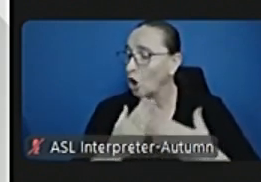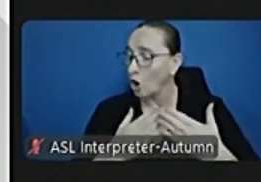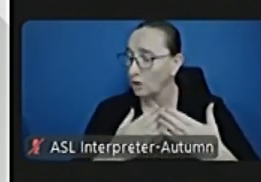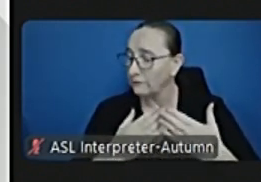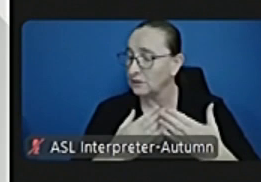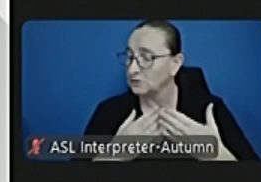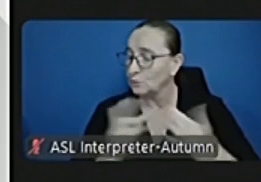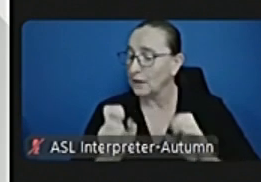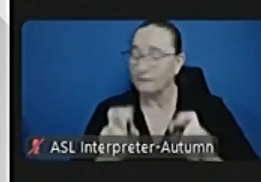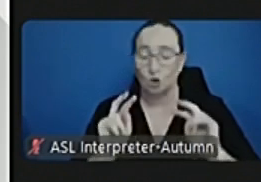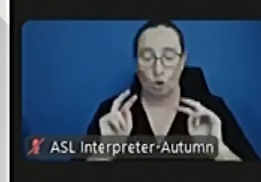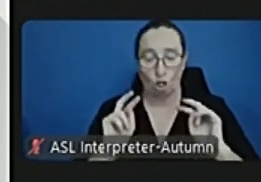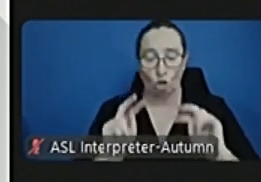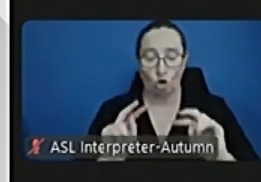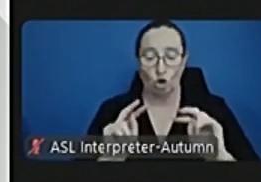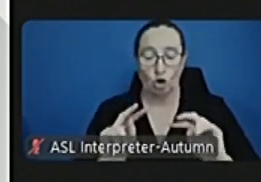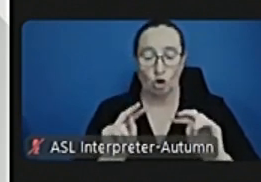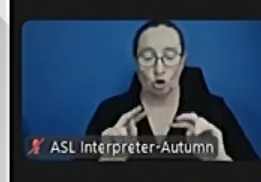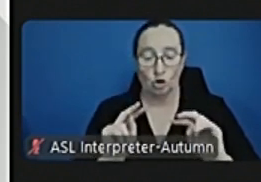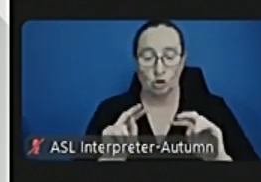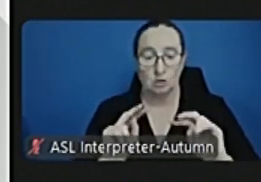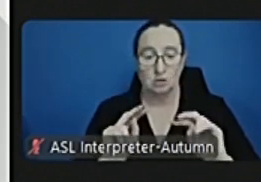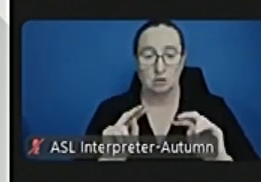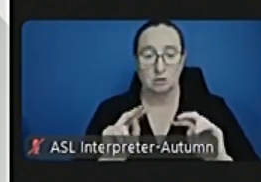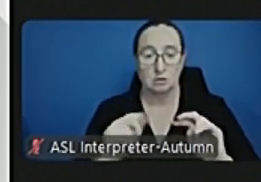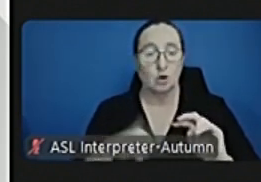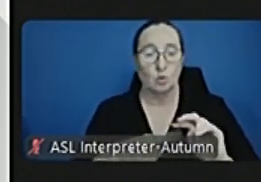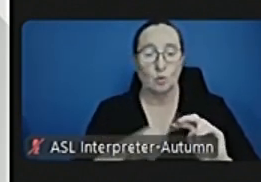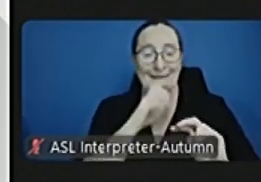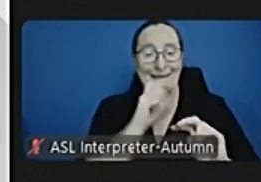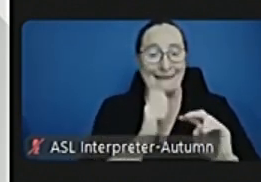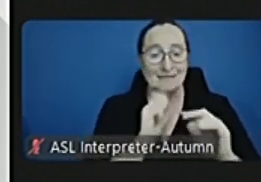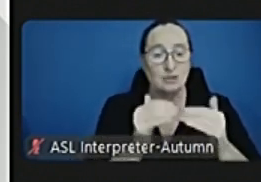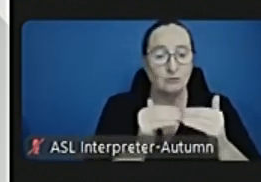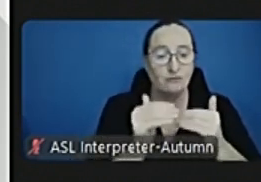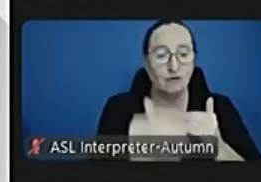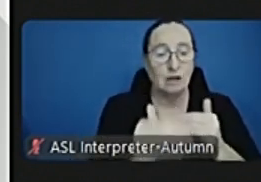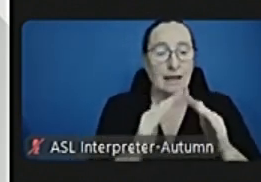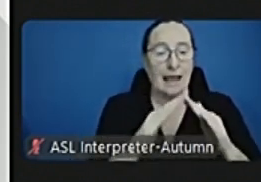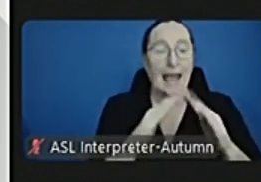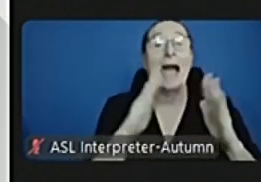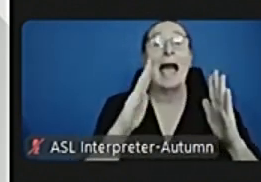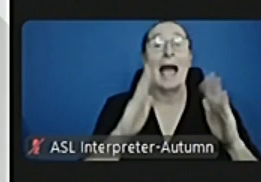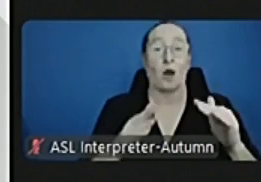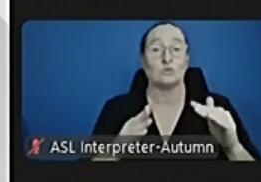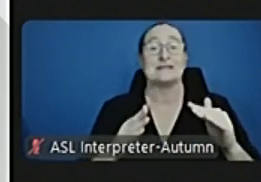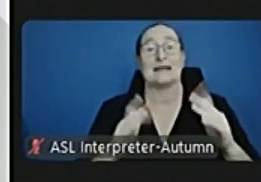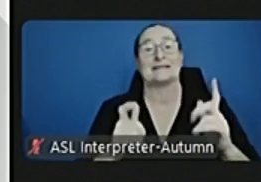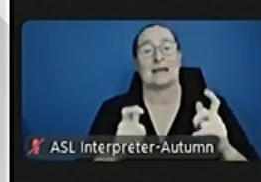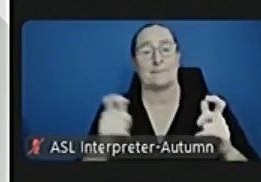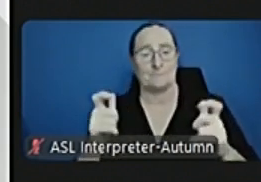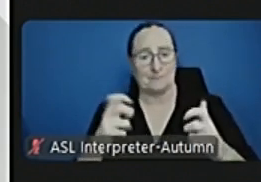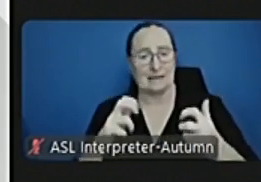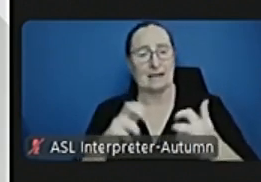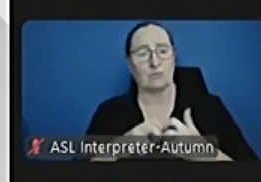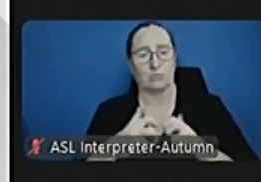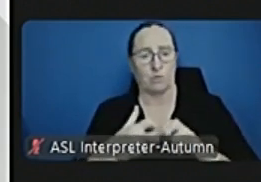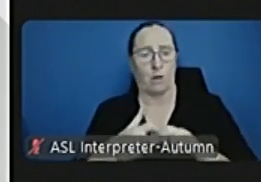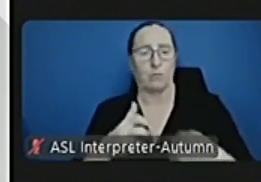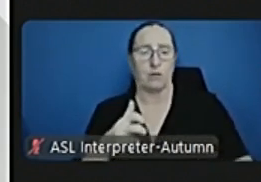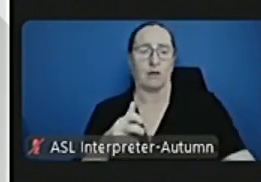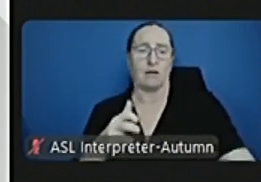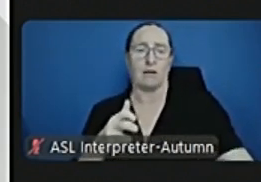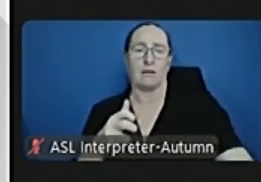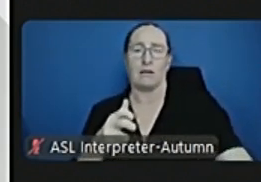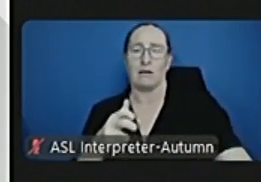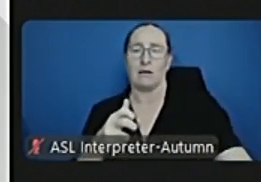we are, as we age and we move forward. Housing is a big, and I'm kind of going down a rabbit hole here, but the ways